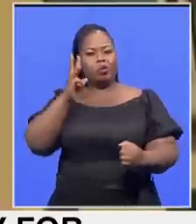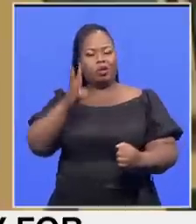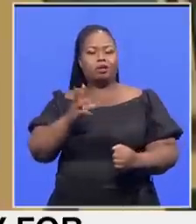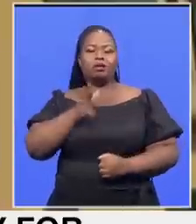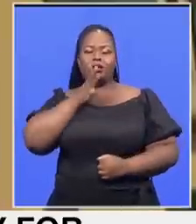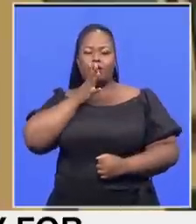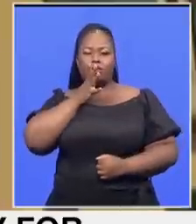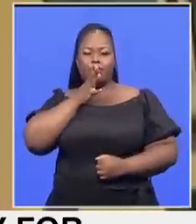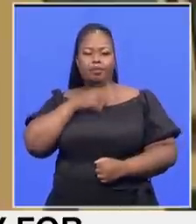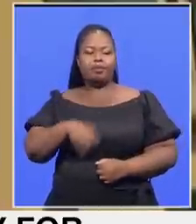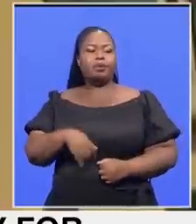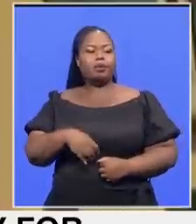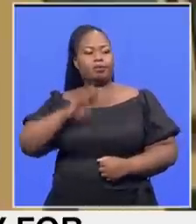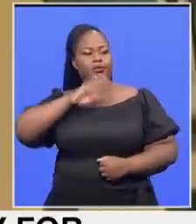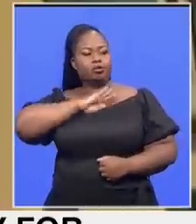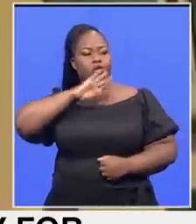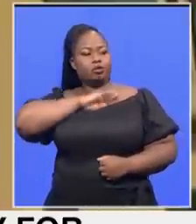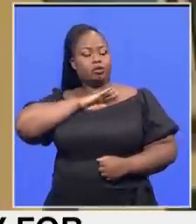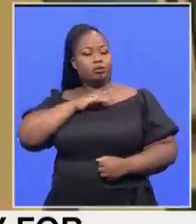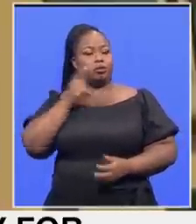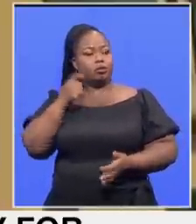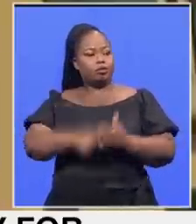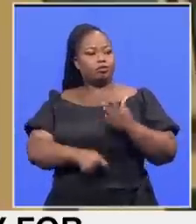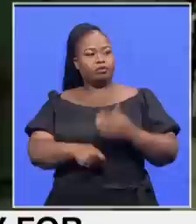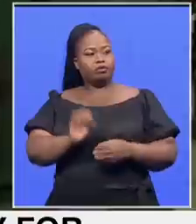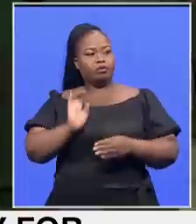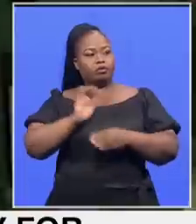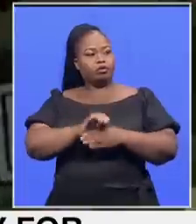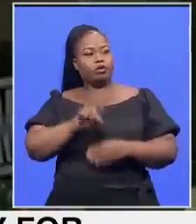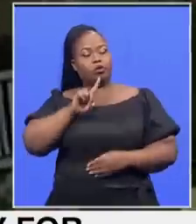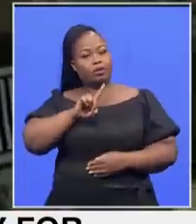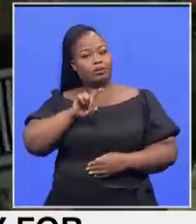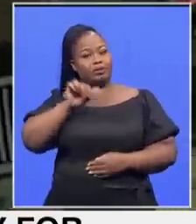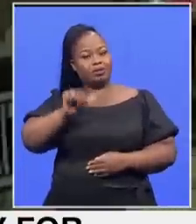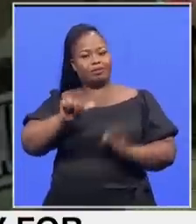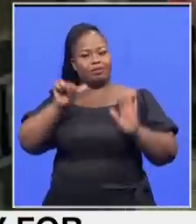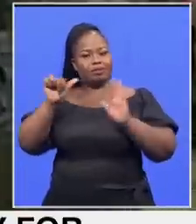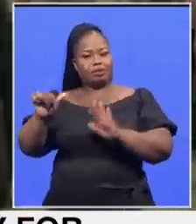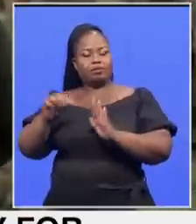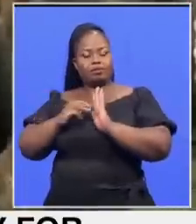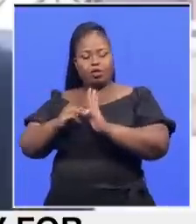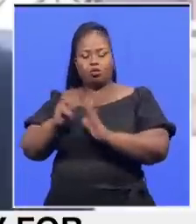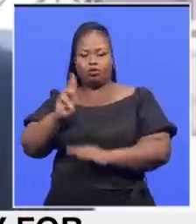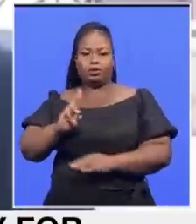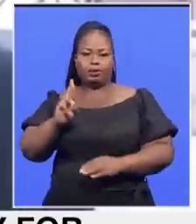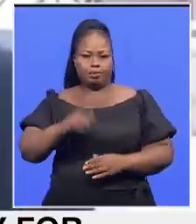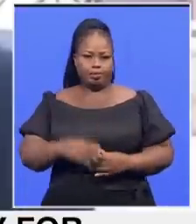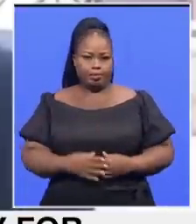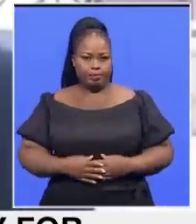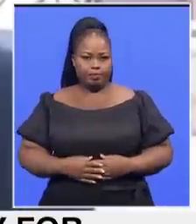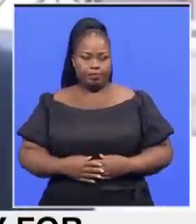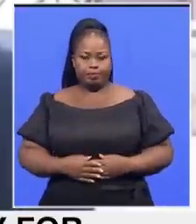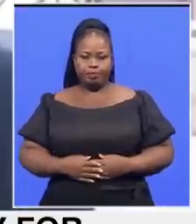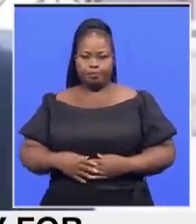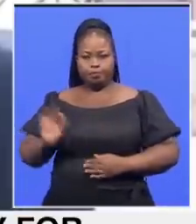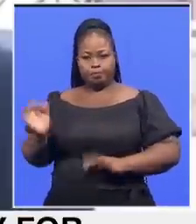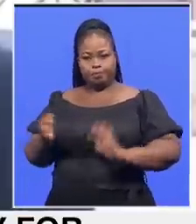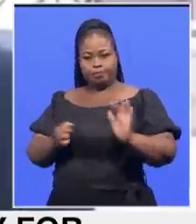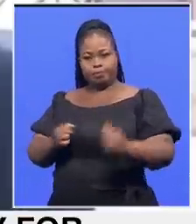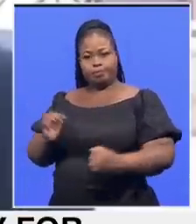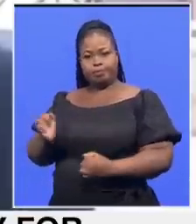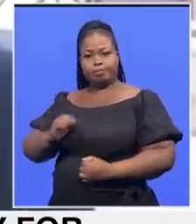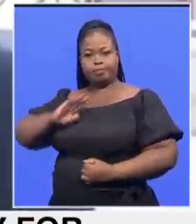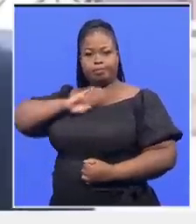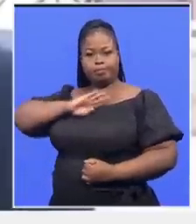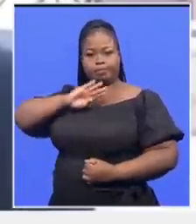thousands of soldiers at a cost of more than 166 million rand. The employment of the South African